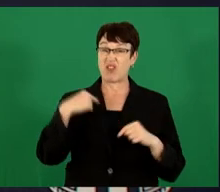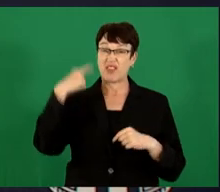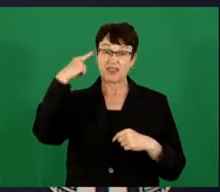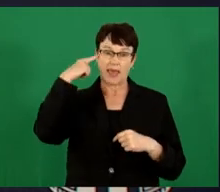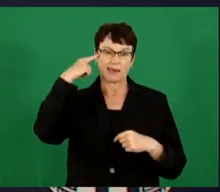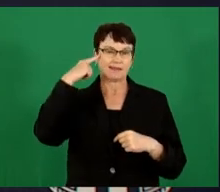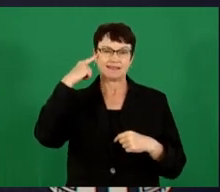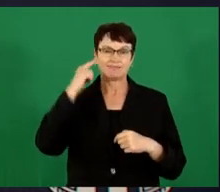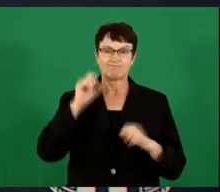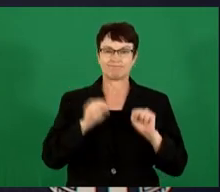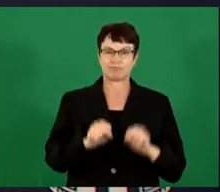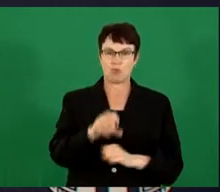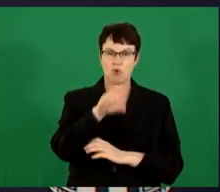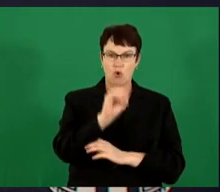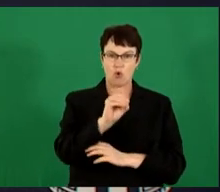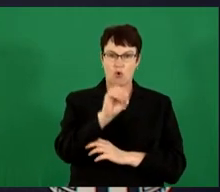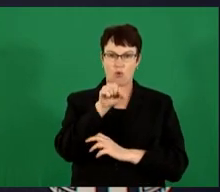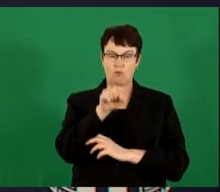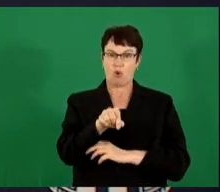0.3%.